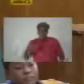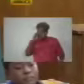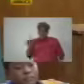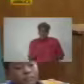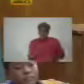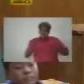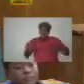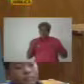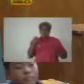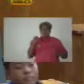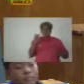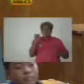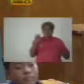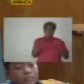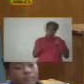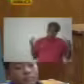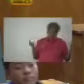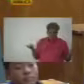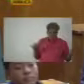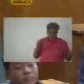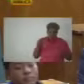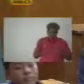Sumfest. And so,